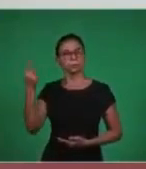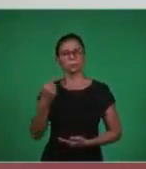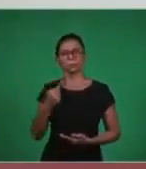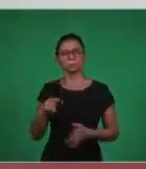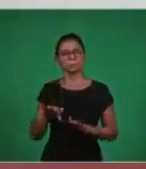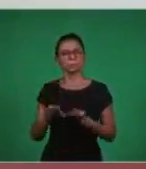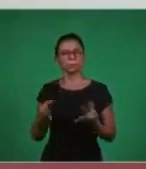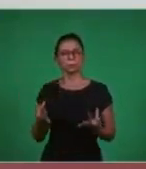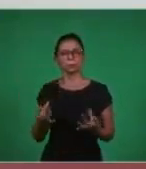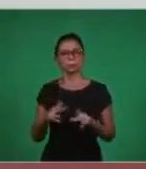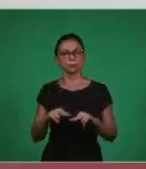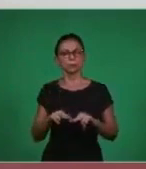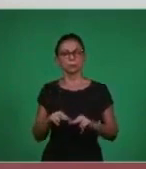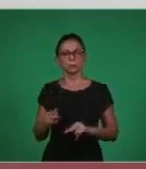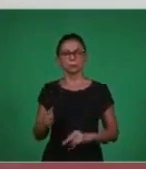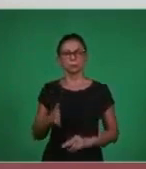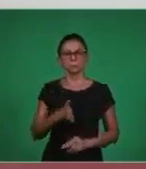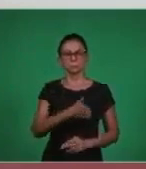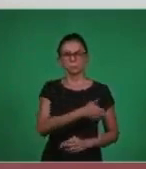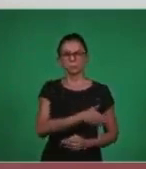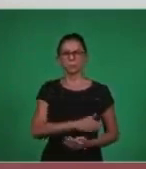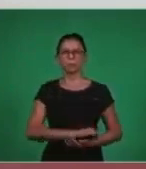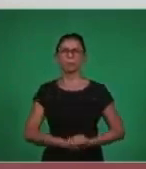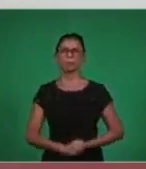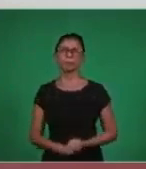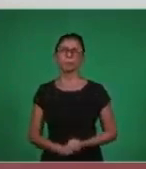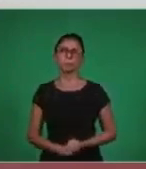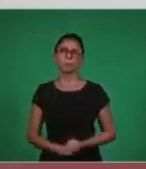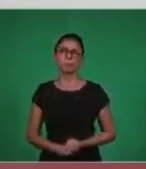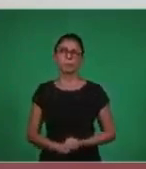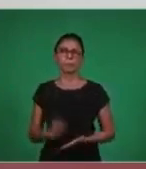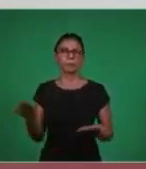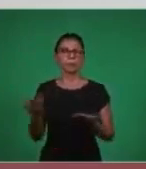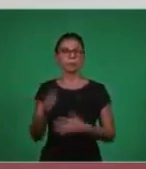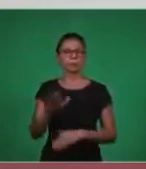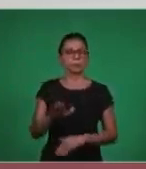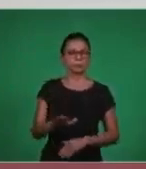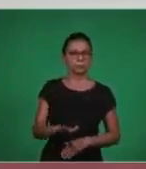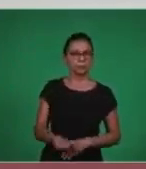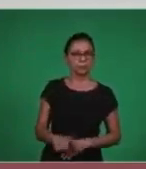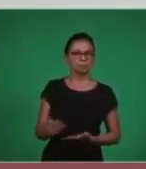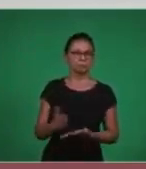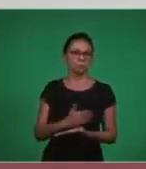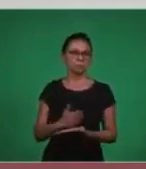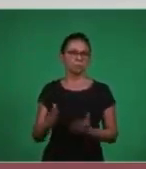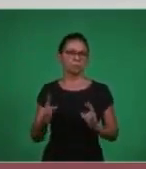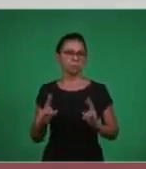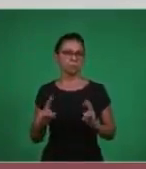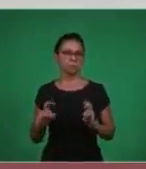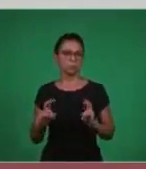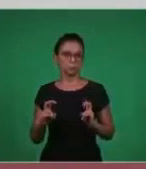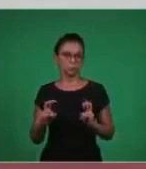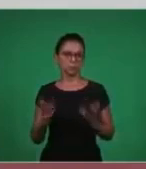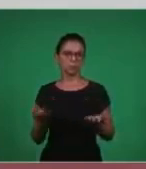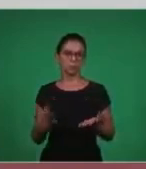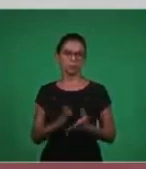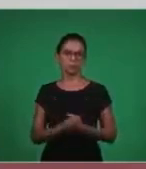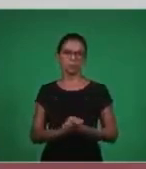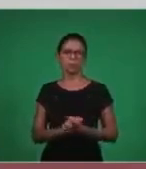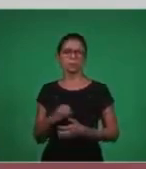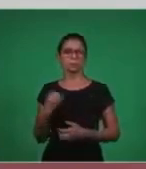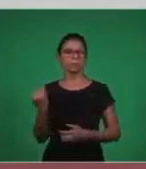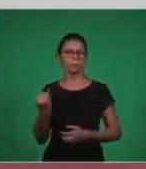are. And see now, on this afternoon then, we're going to have a couple of topics that are